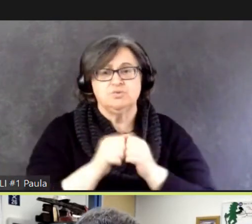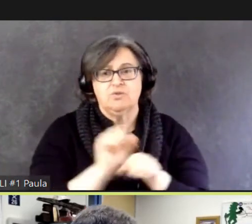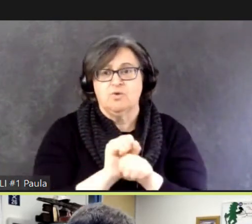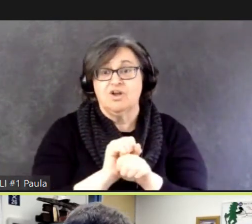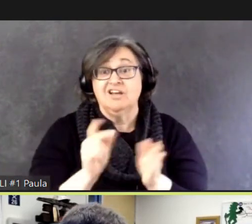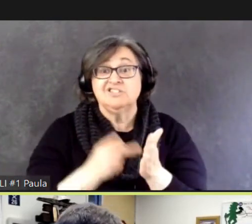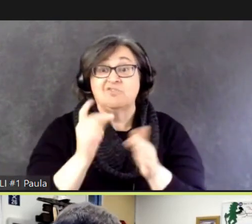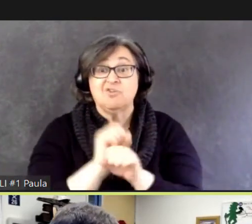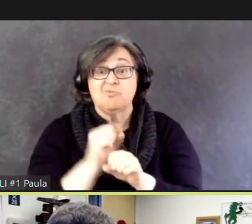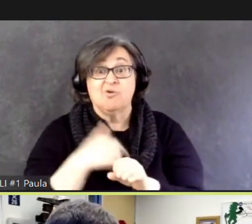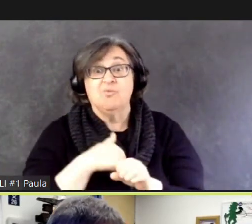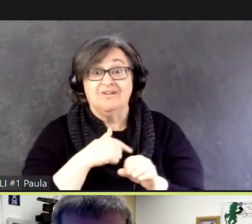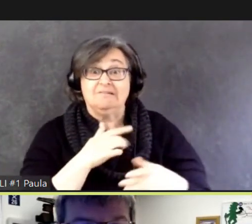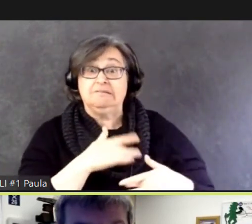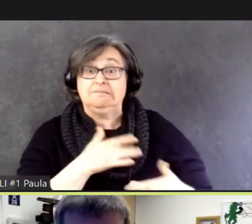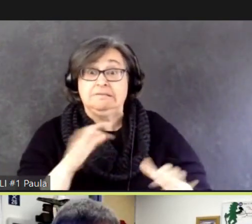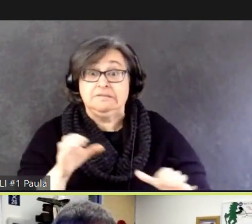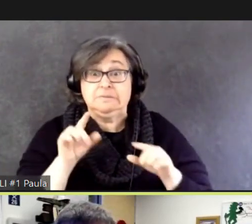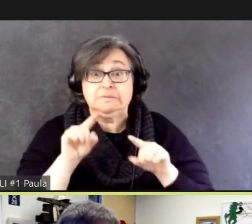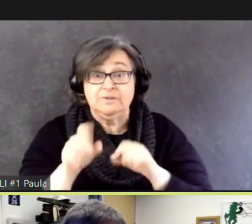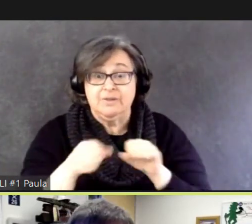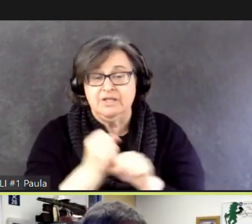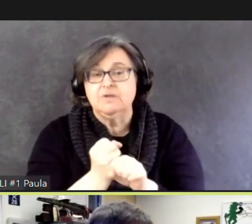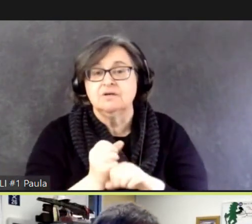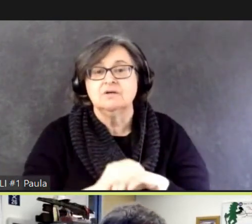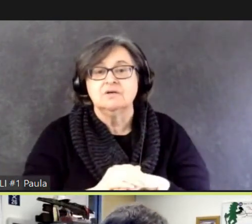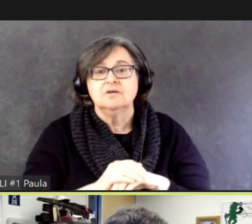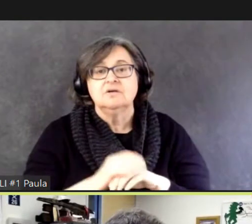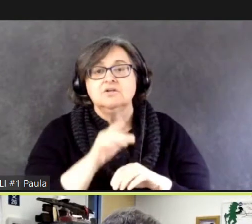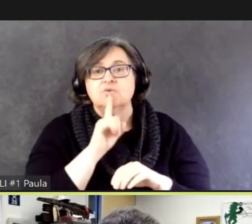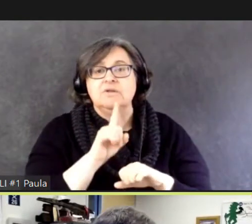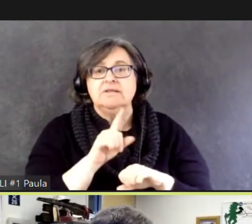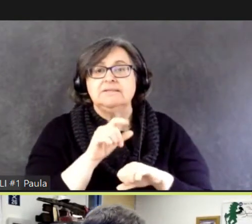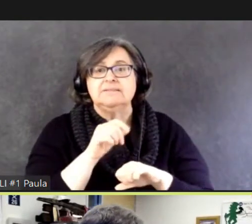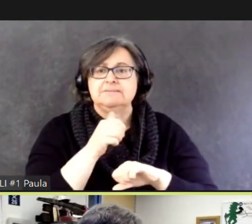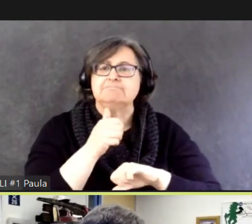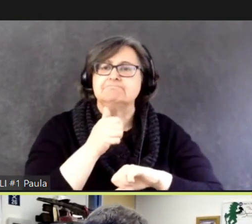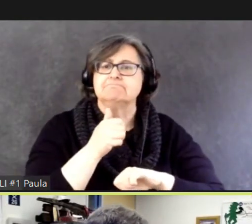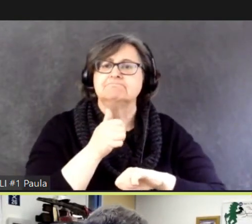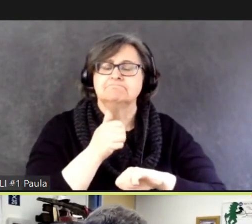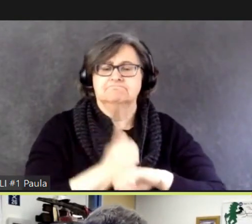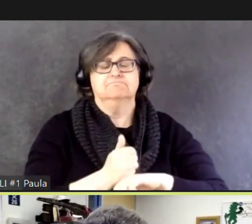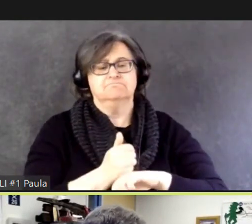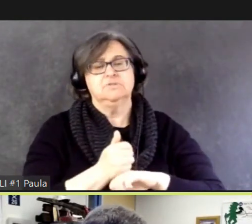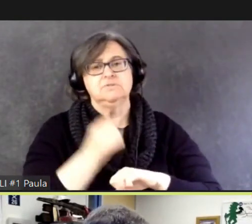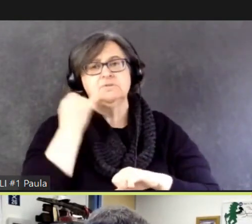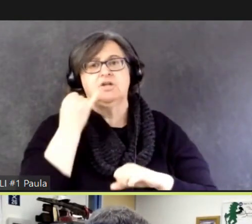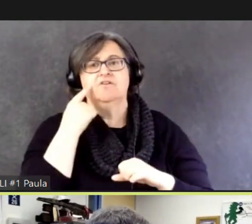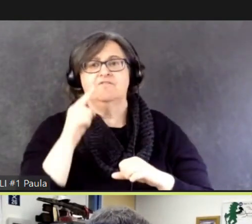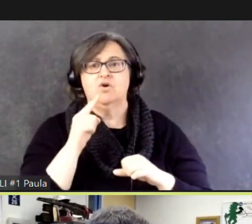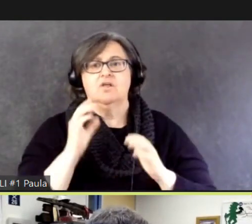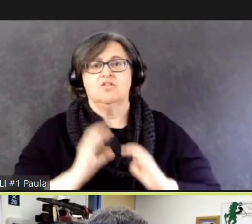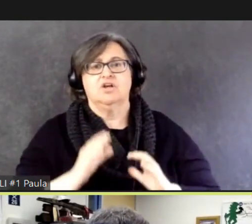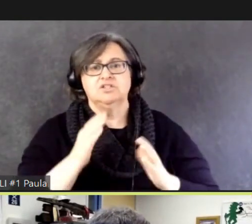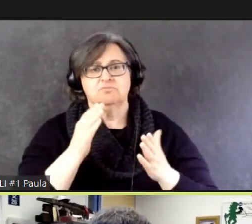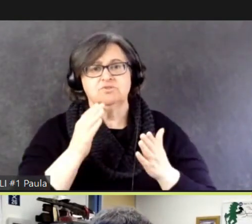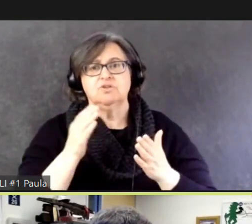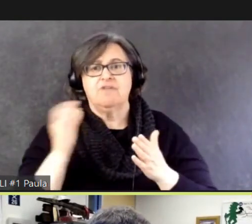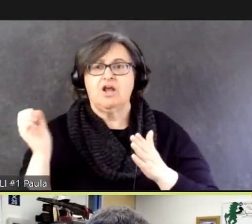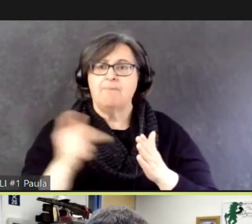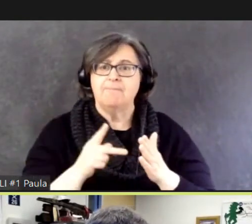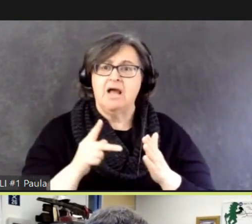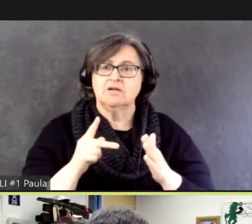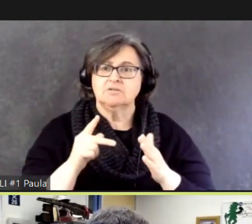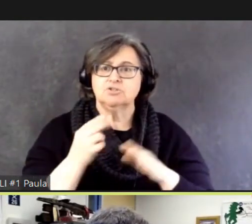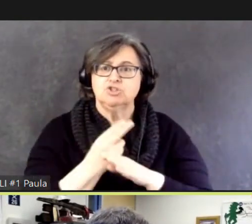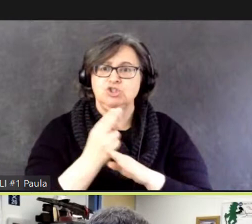work we typically go after in a year. I think it set the tone for our customers as they've started to come back to the system about the welcome mat, and I think the work's